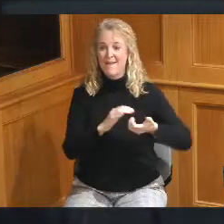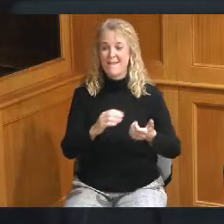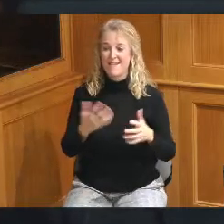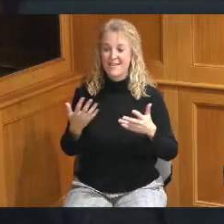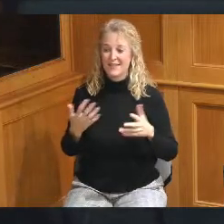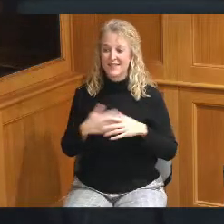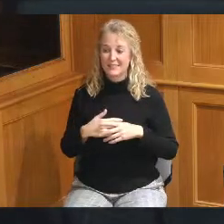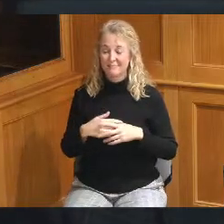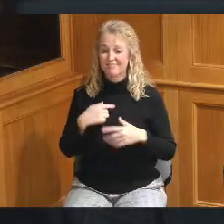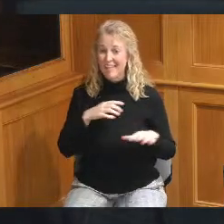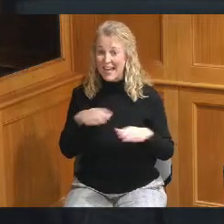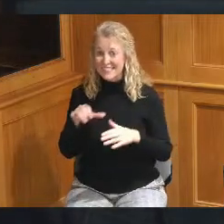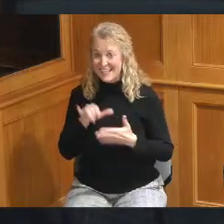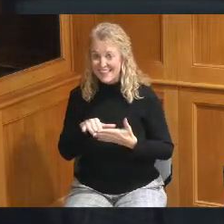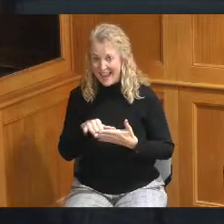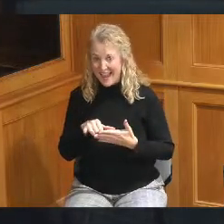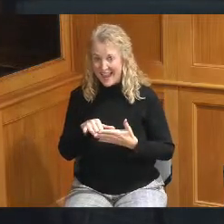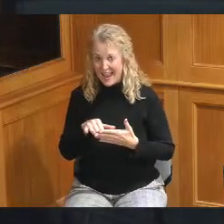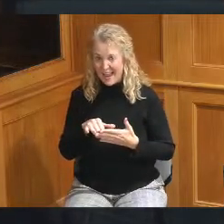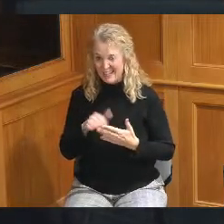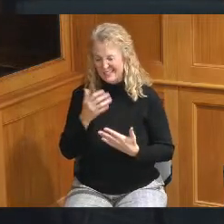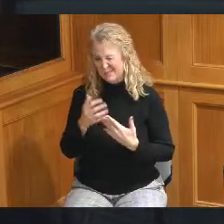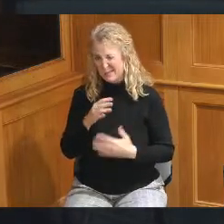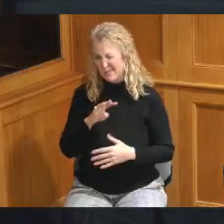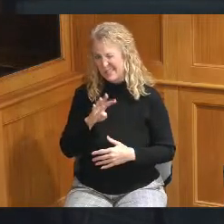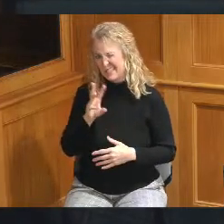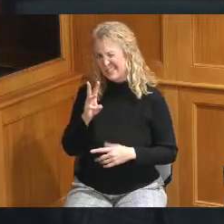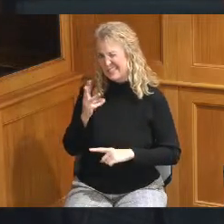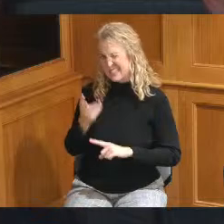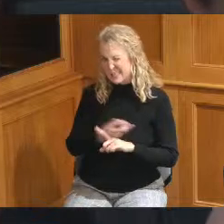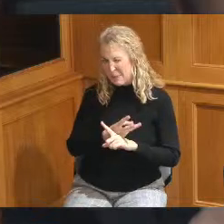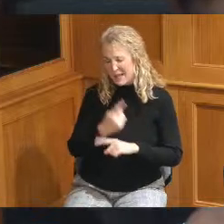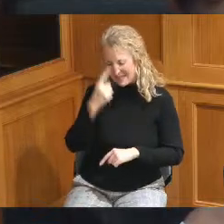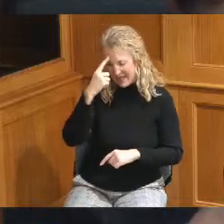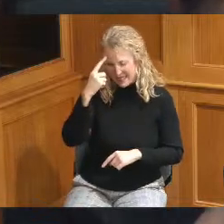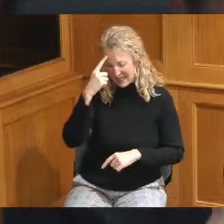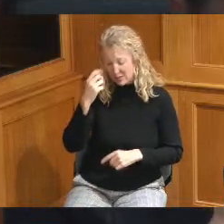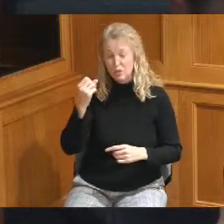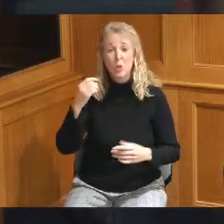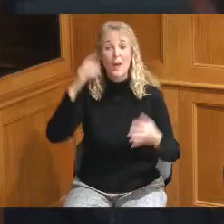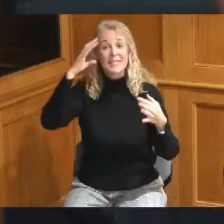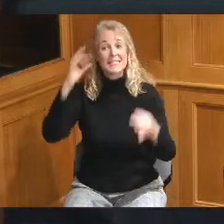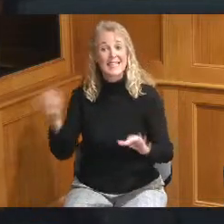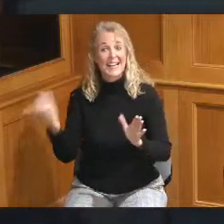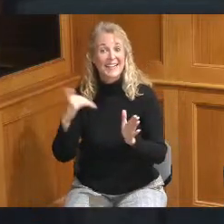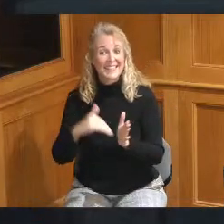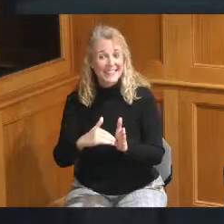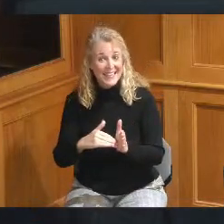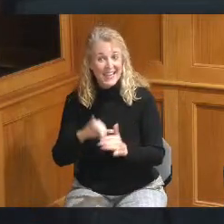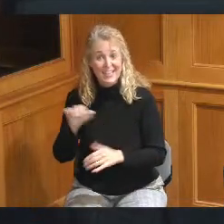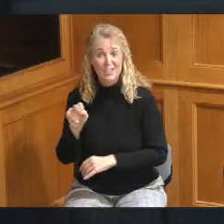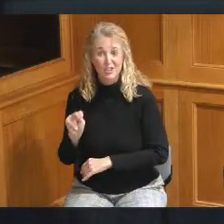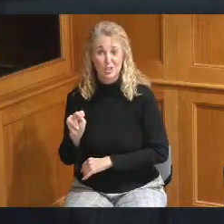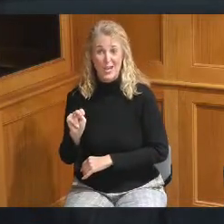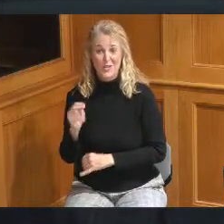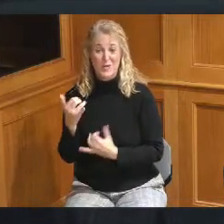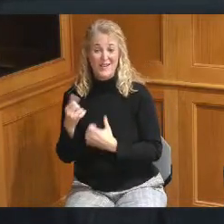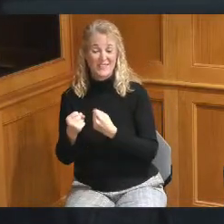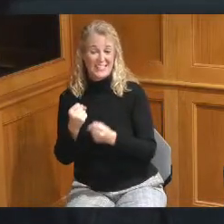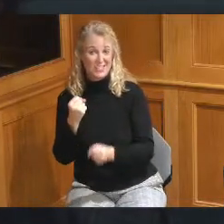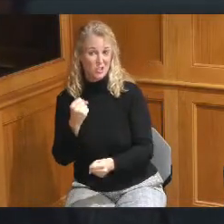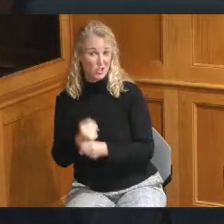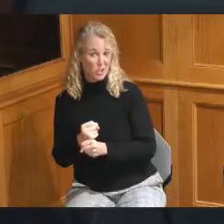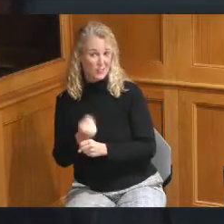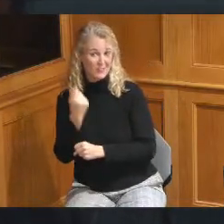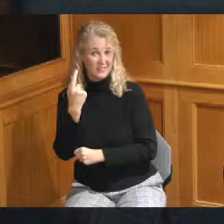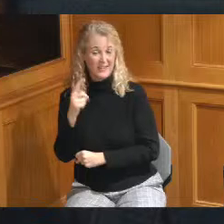jurisdictions. I did that probably in about 4 or 6 months, something like that. So I decided to do it again starting January of this year. Took